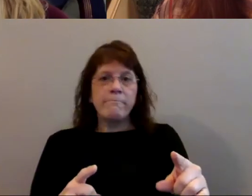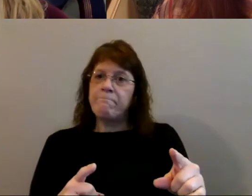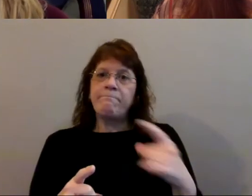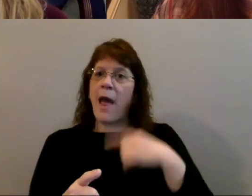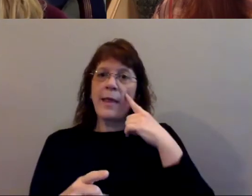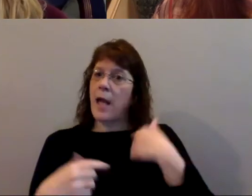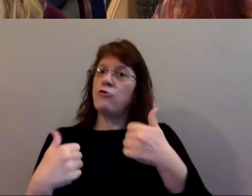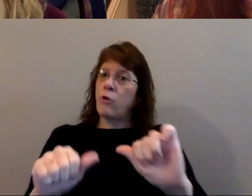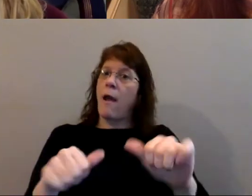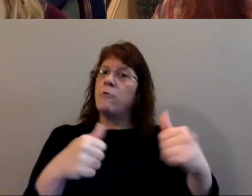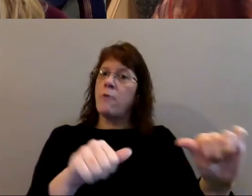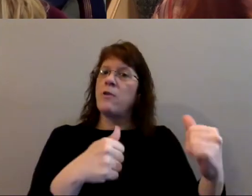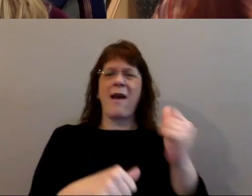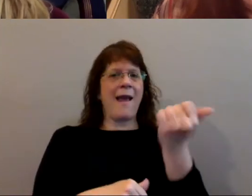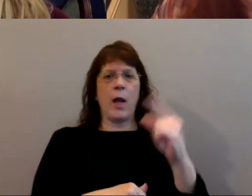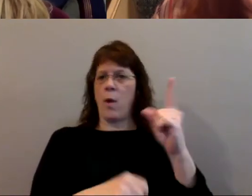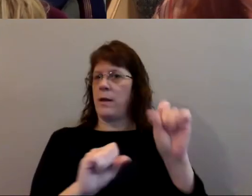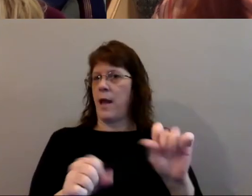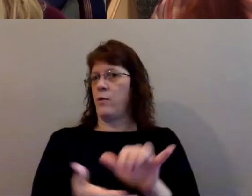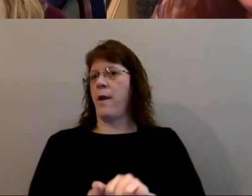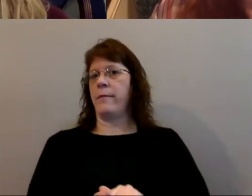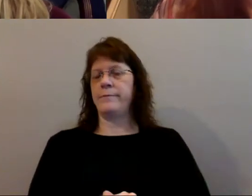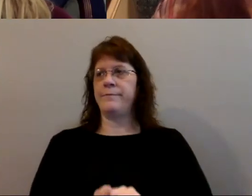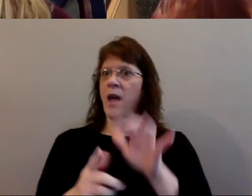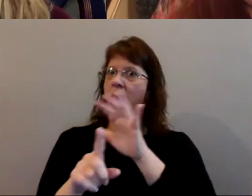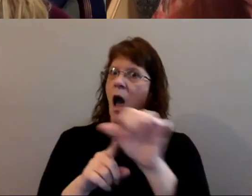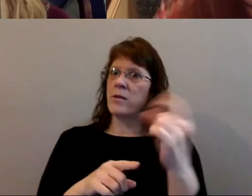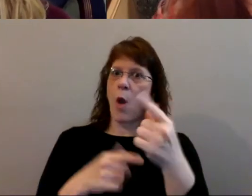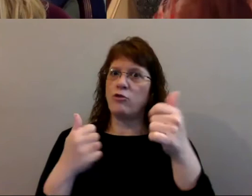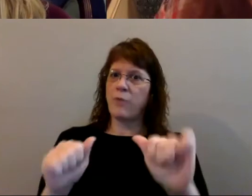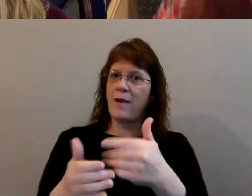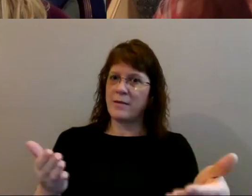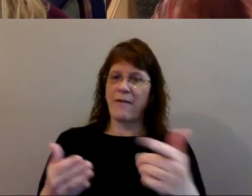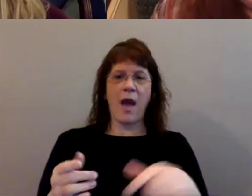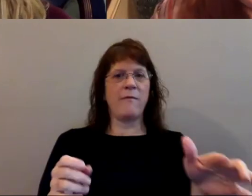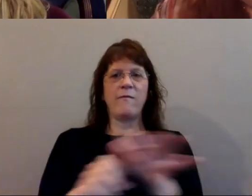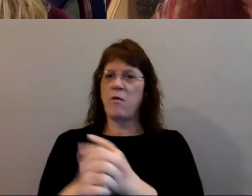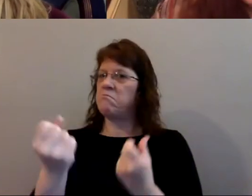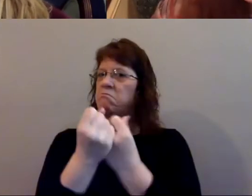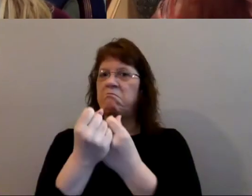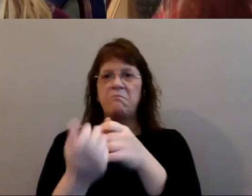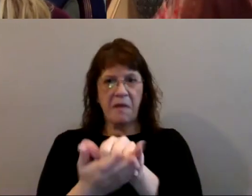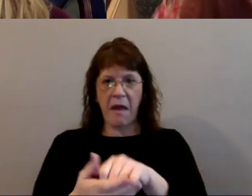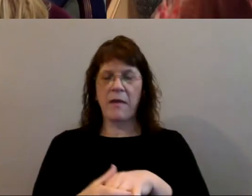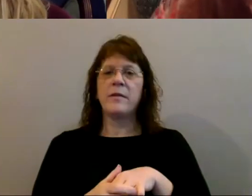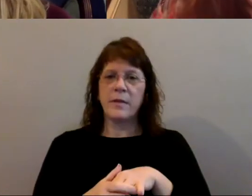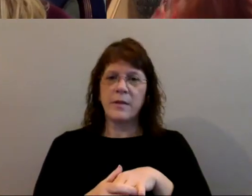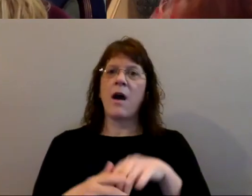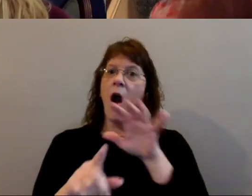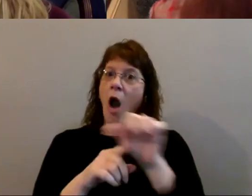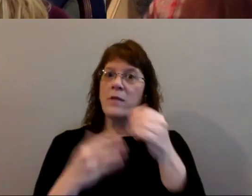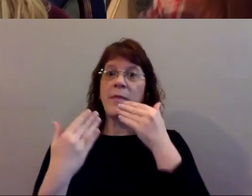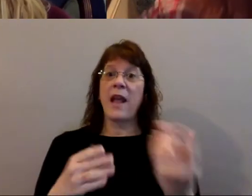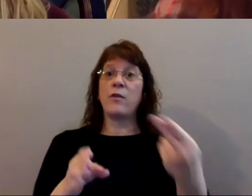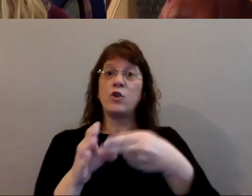trying, and I think anybody can do that. Awesome. Always try it, Steph. I'm totally behind that. Awesome. So thank you for joining us.